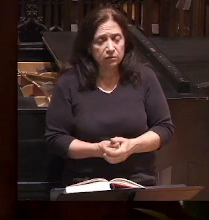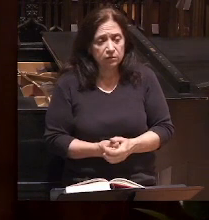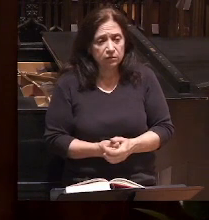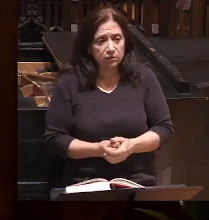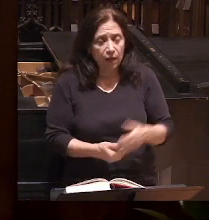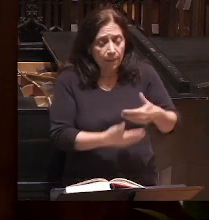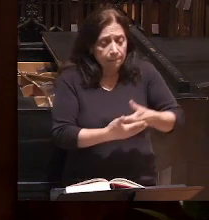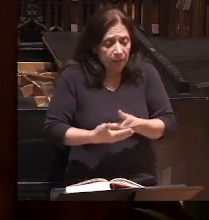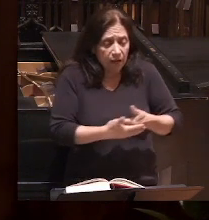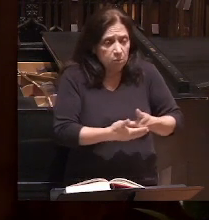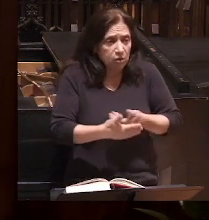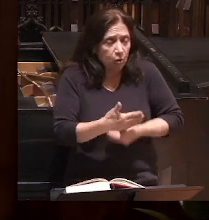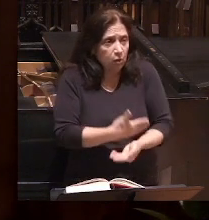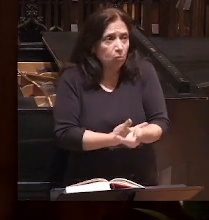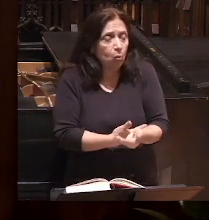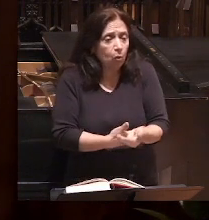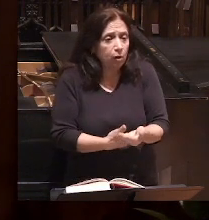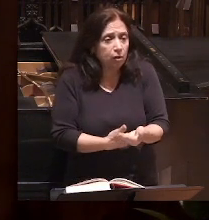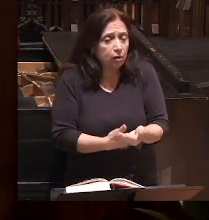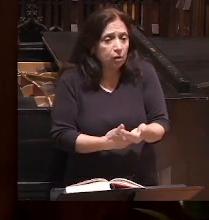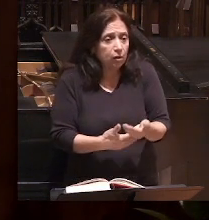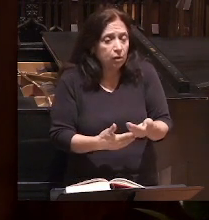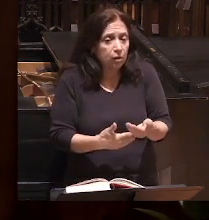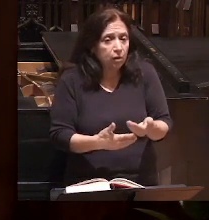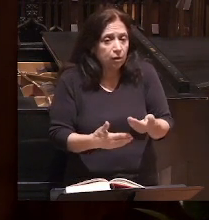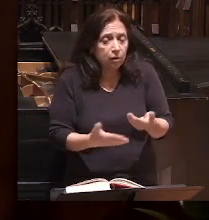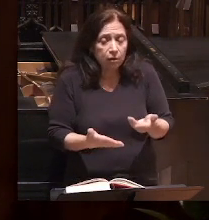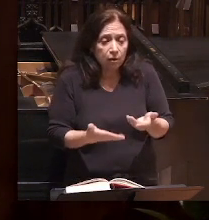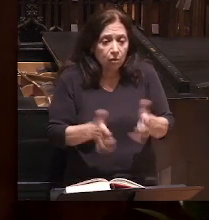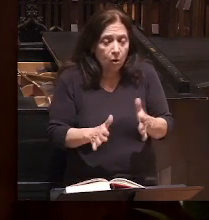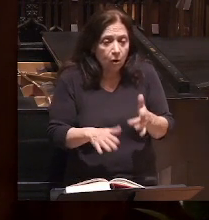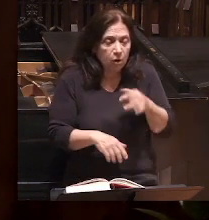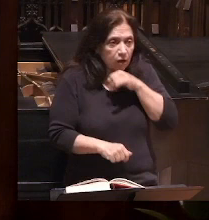that babies are now being born pre-polluted?"